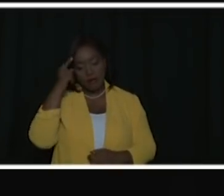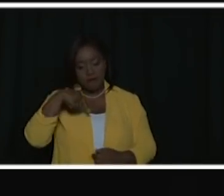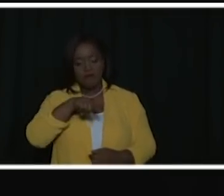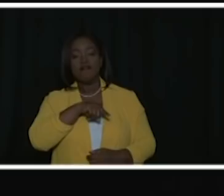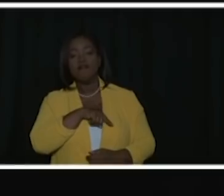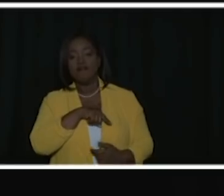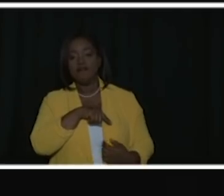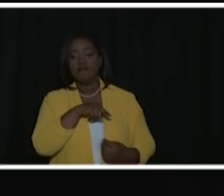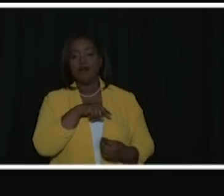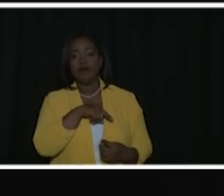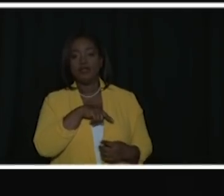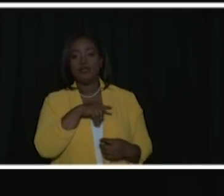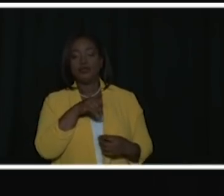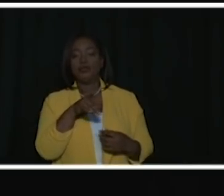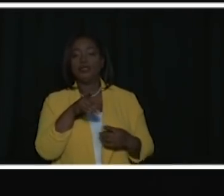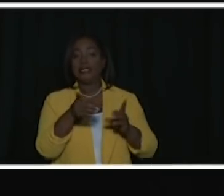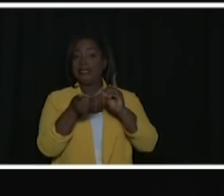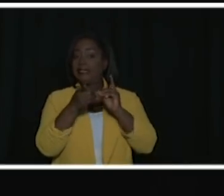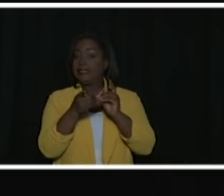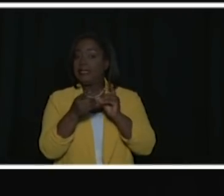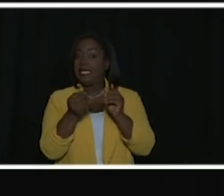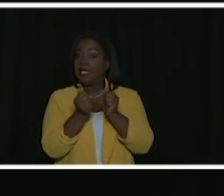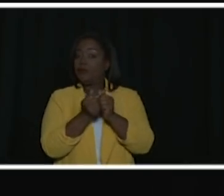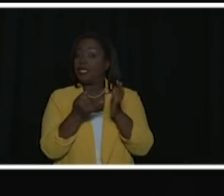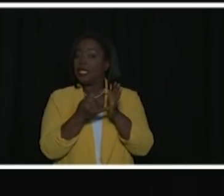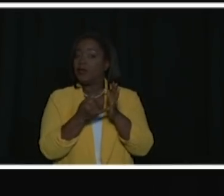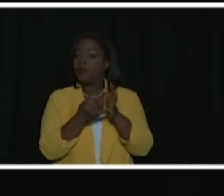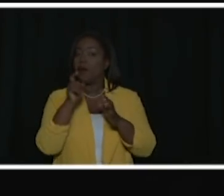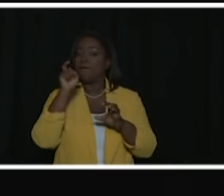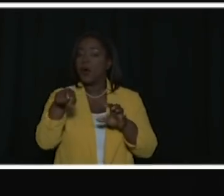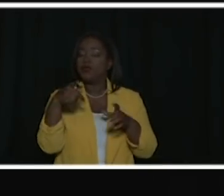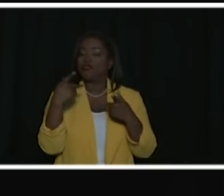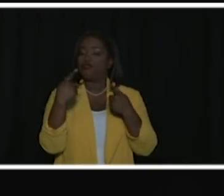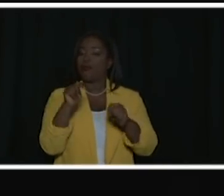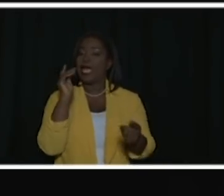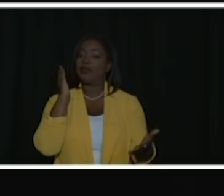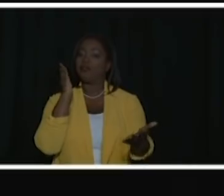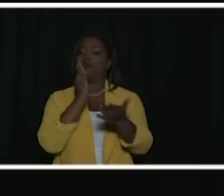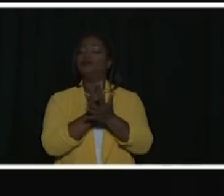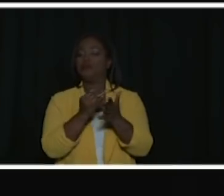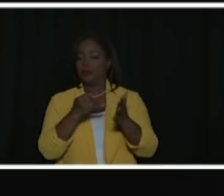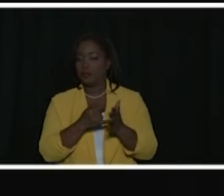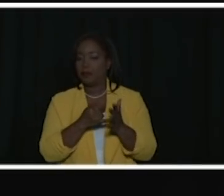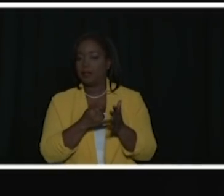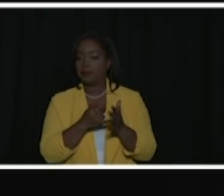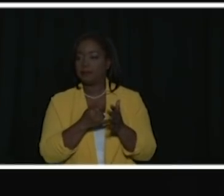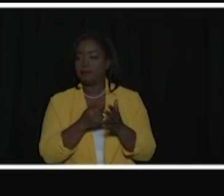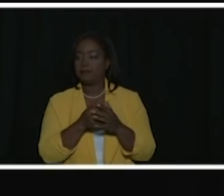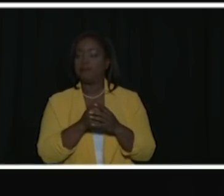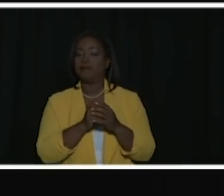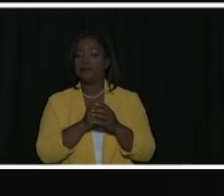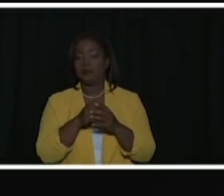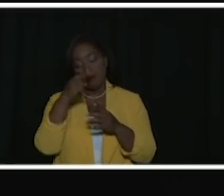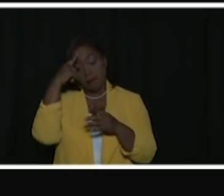to stop the abuse, which is why we have been having these forums, because we always will be tracing down these